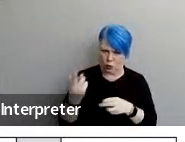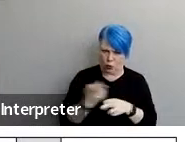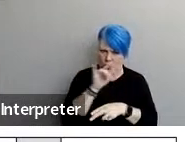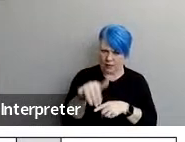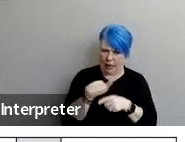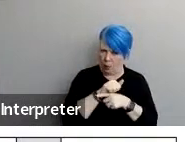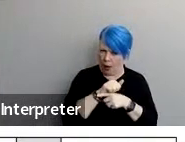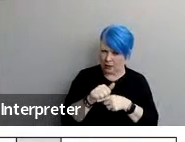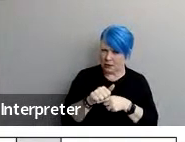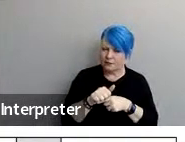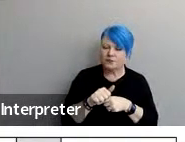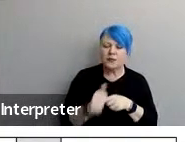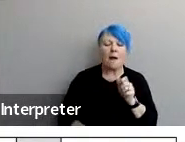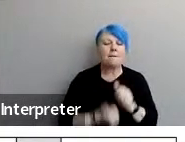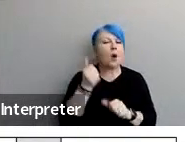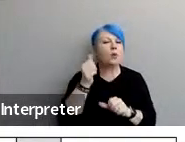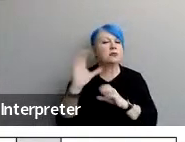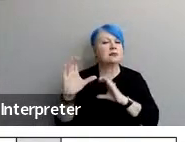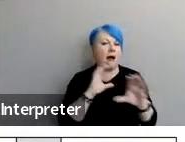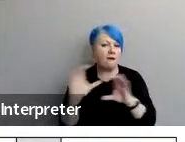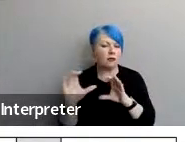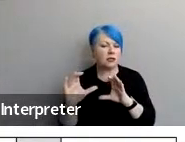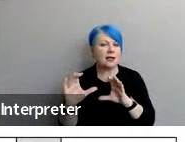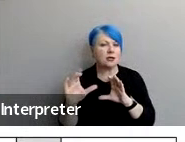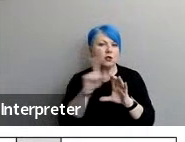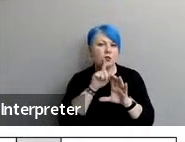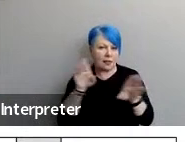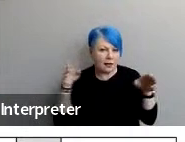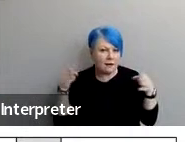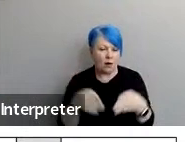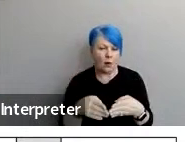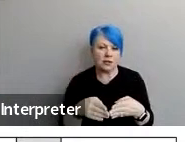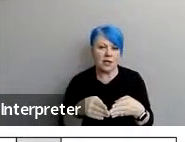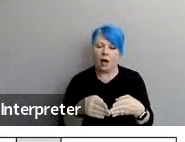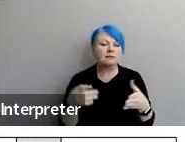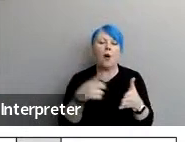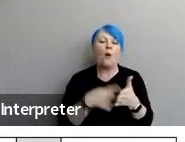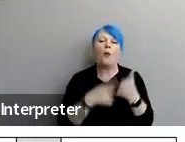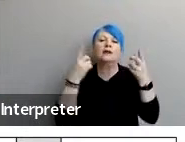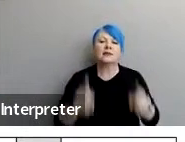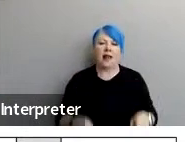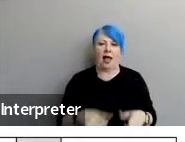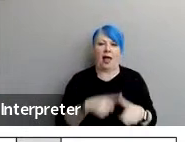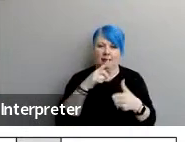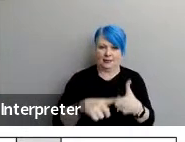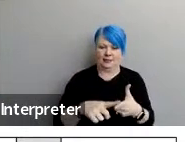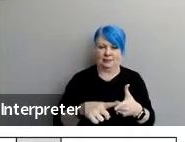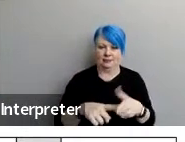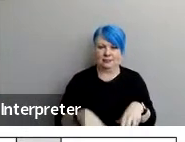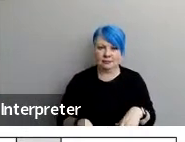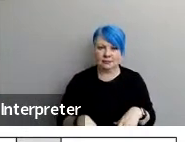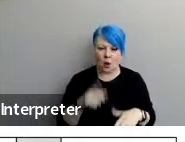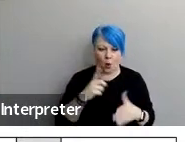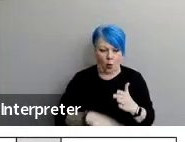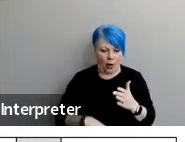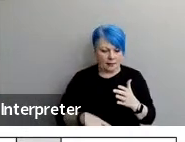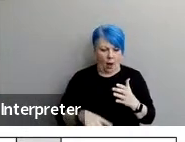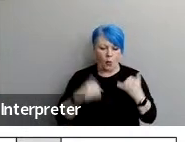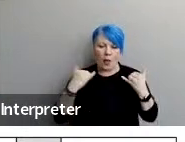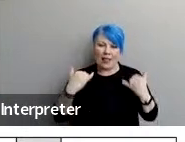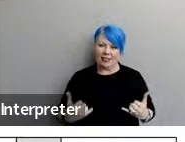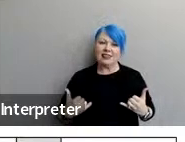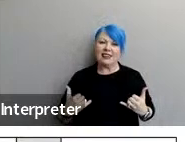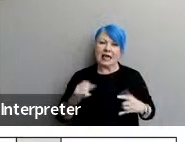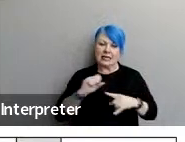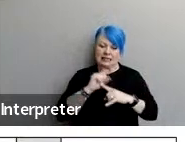And most of our conversations center around what's next. What happens when we are not necessarily in this status?